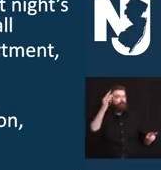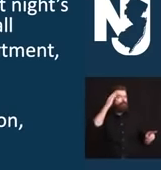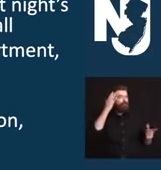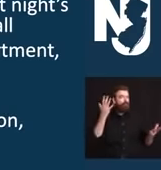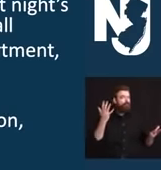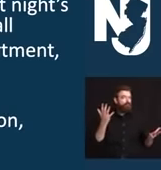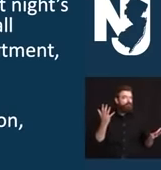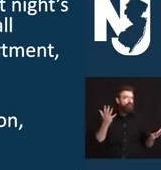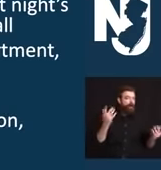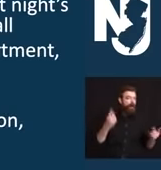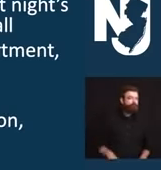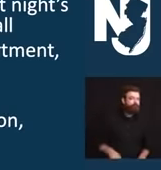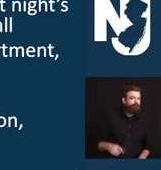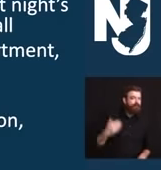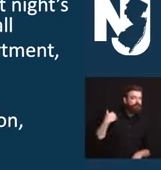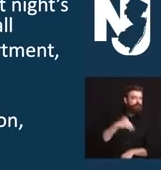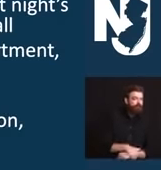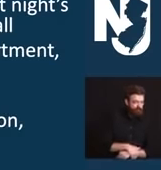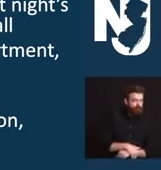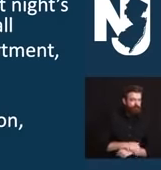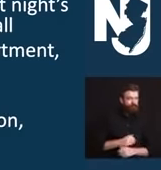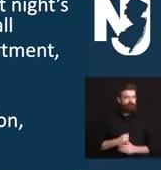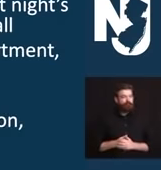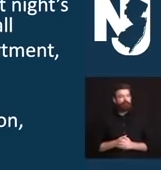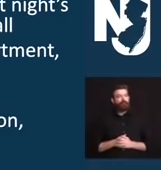215-546-TIPS, or